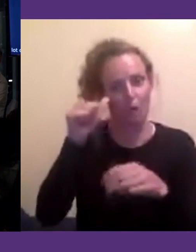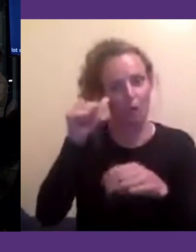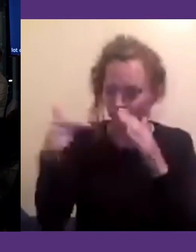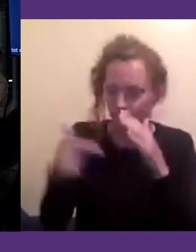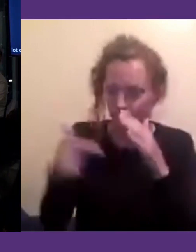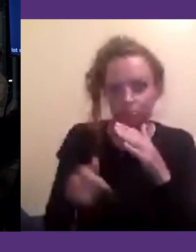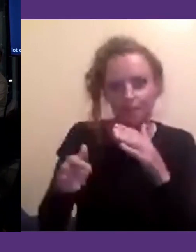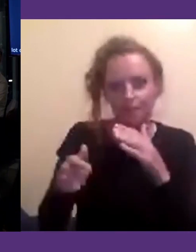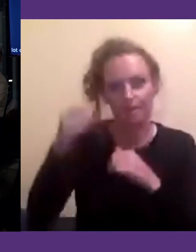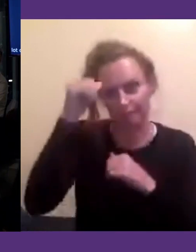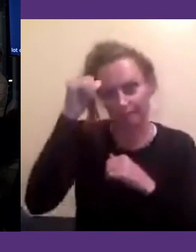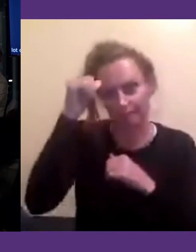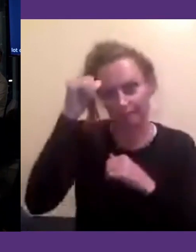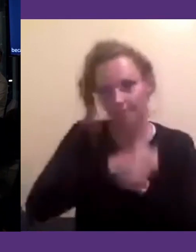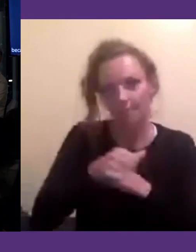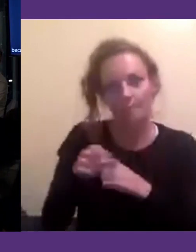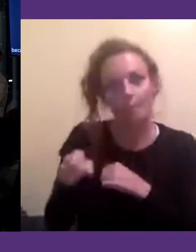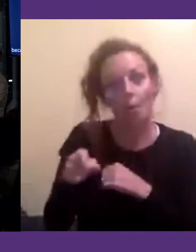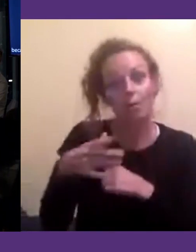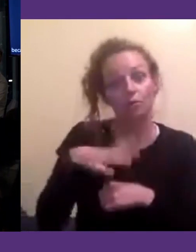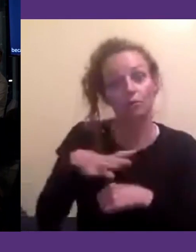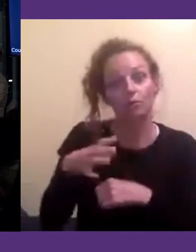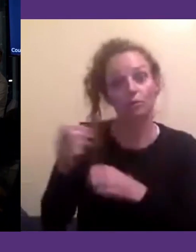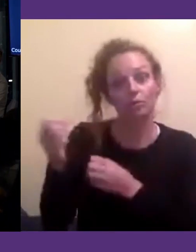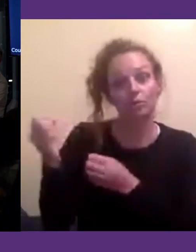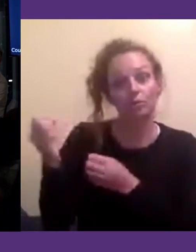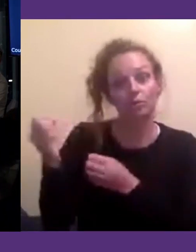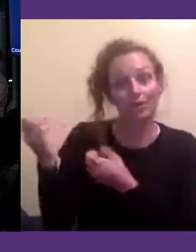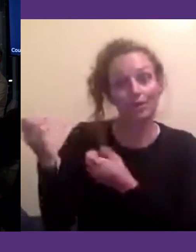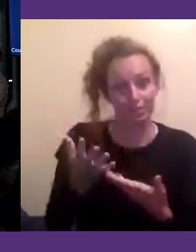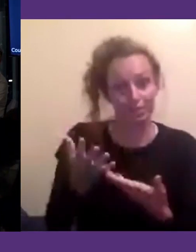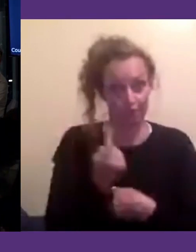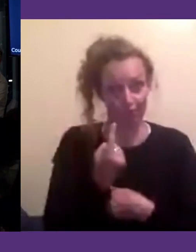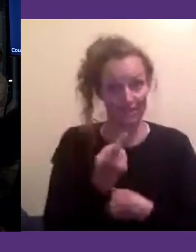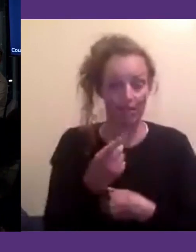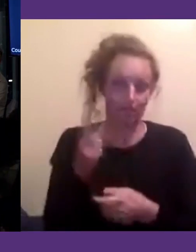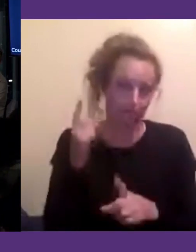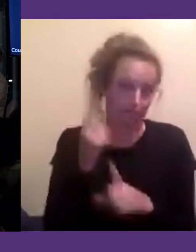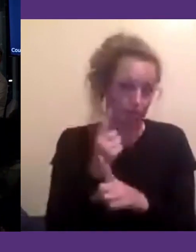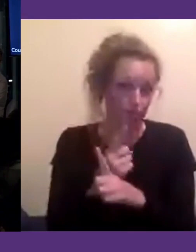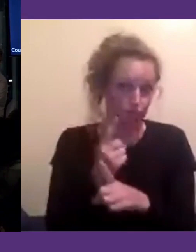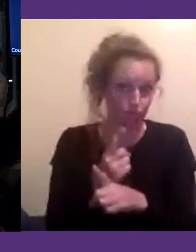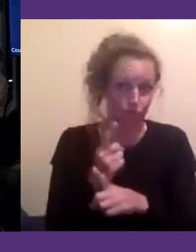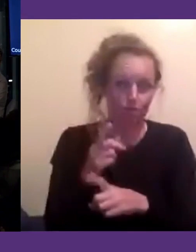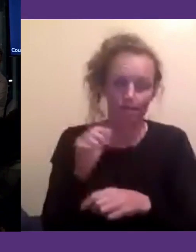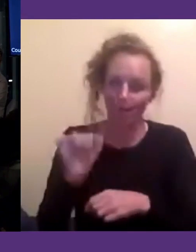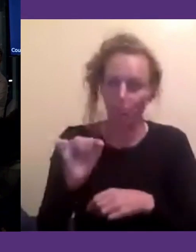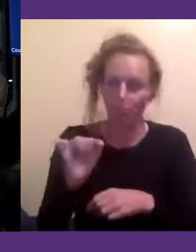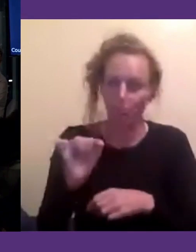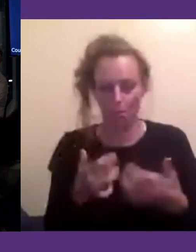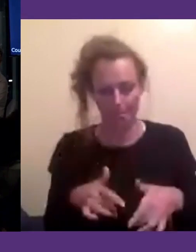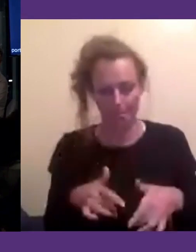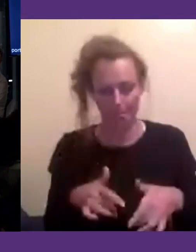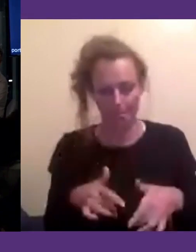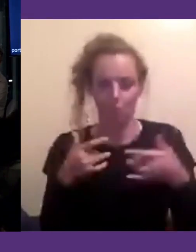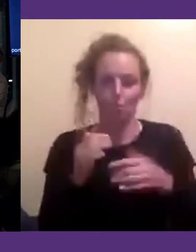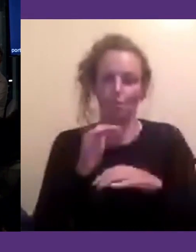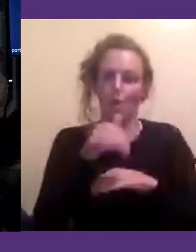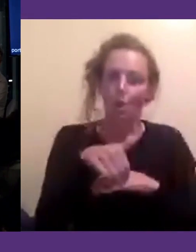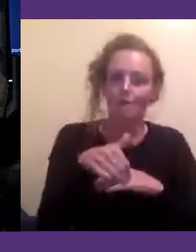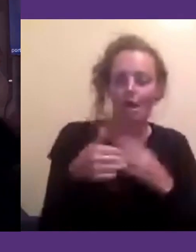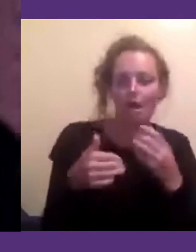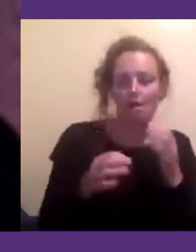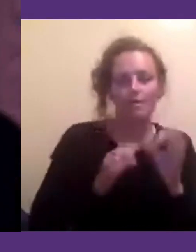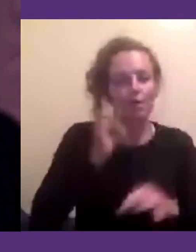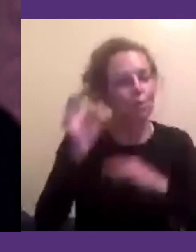disability from, and also more generally about the way that you see the questions we're asking here about the representation of disabled people in the media.